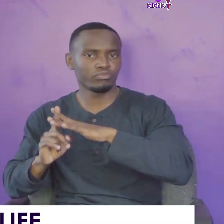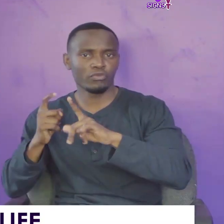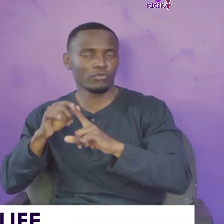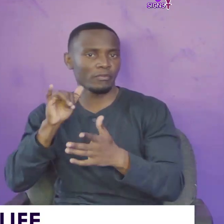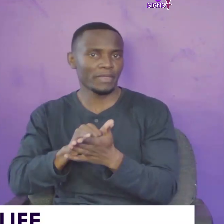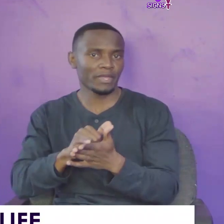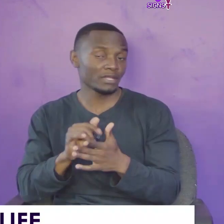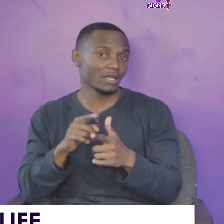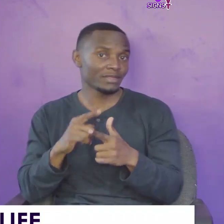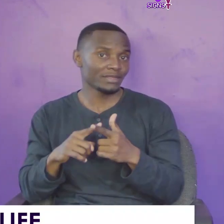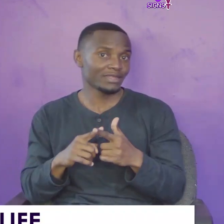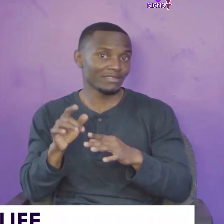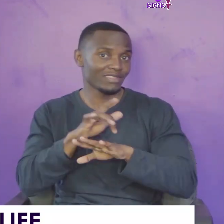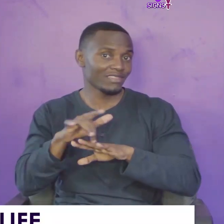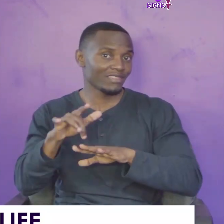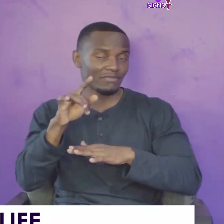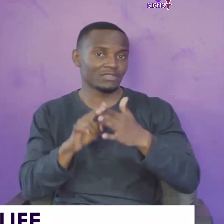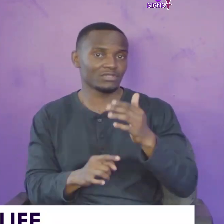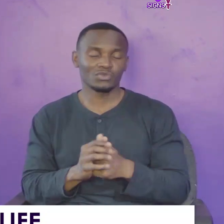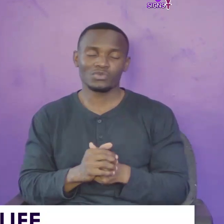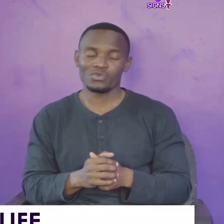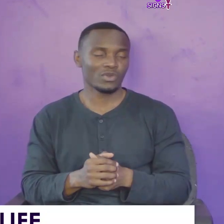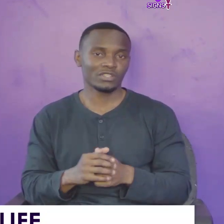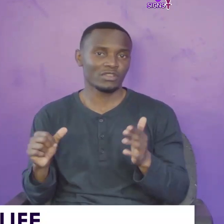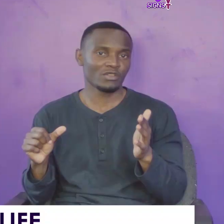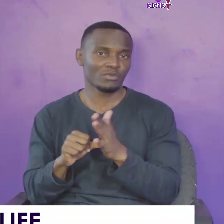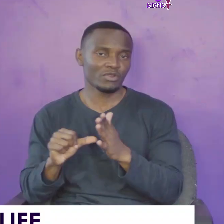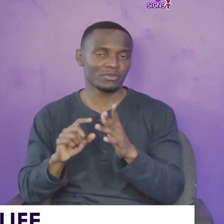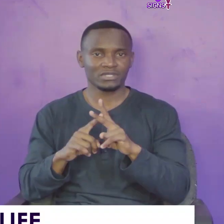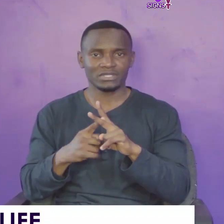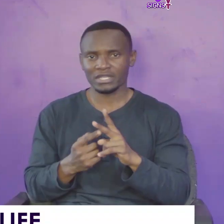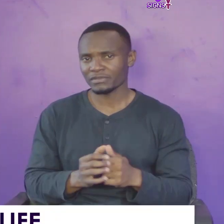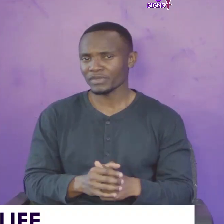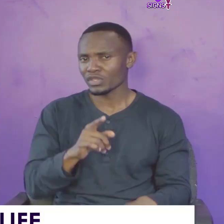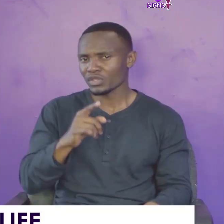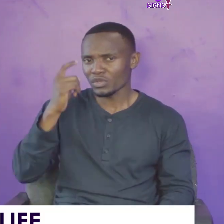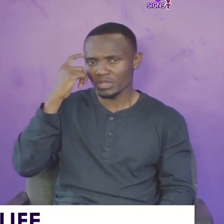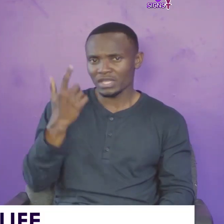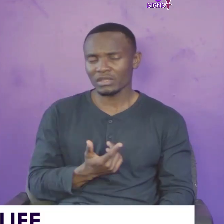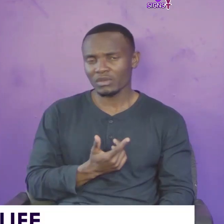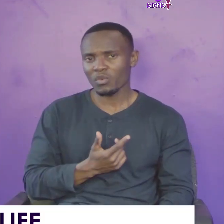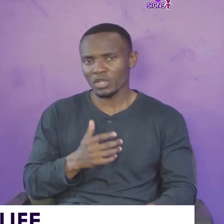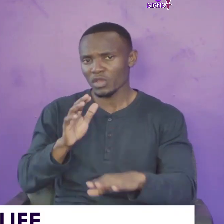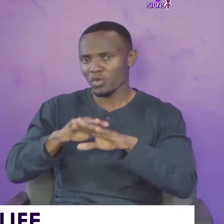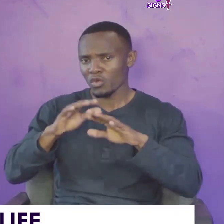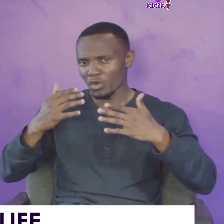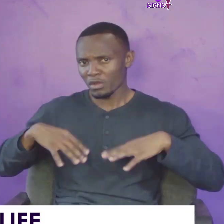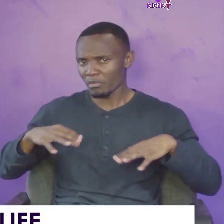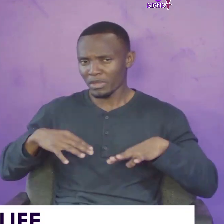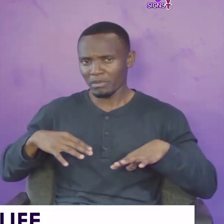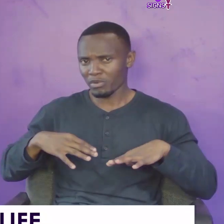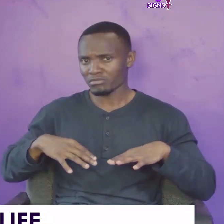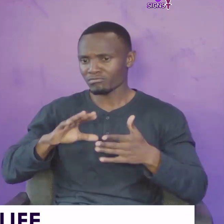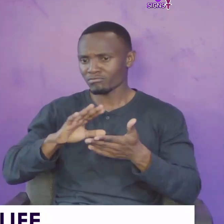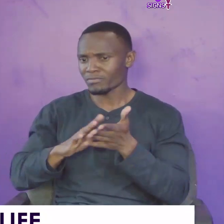a consequence, Yeah. things crop up. Do good people ever get to the apex? Yeah,